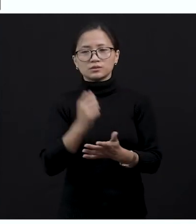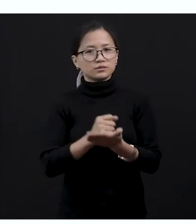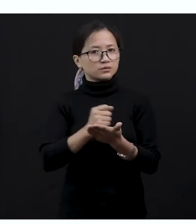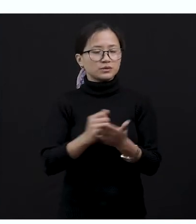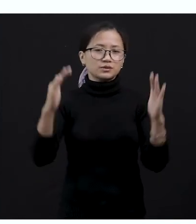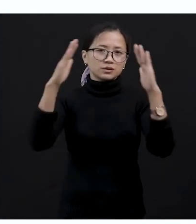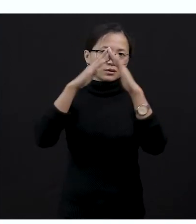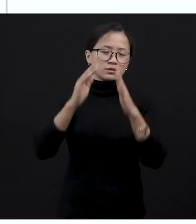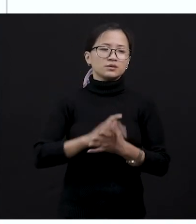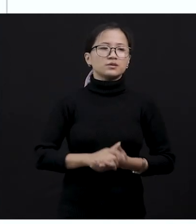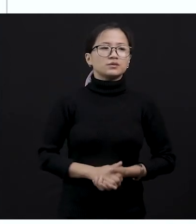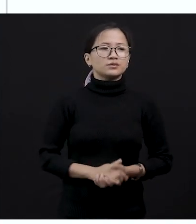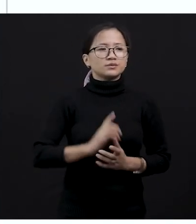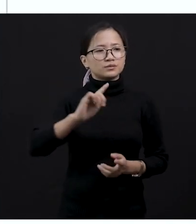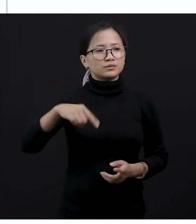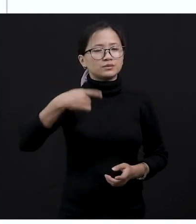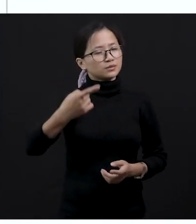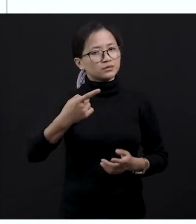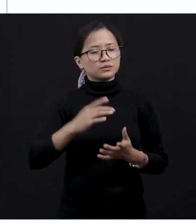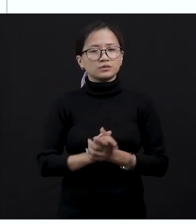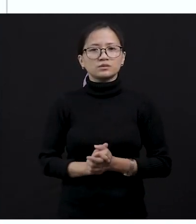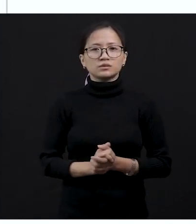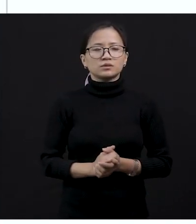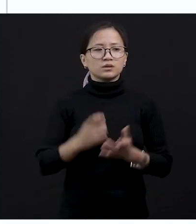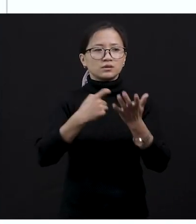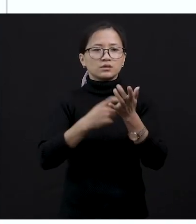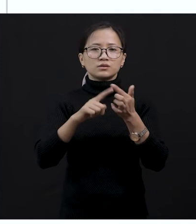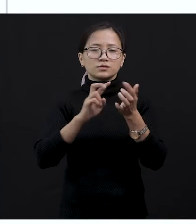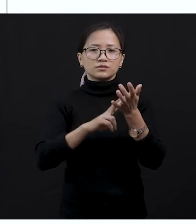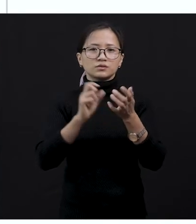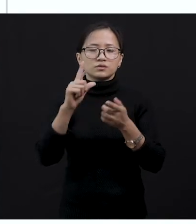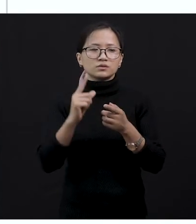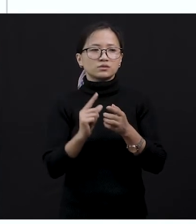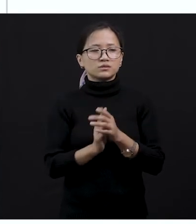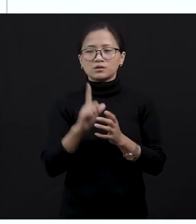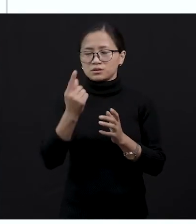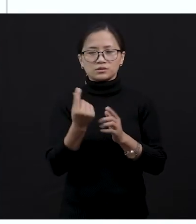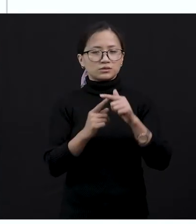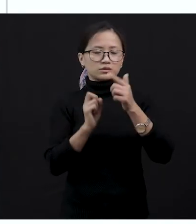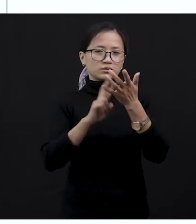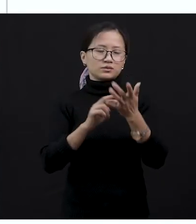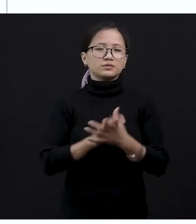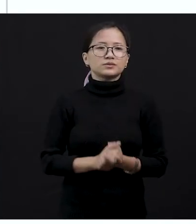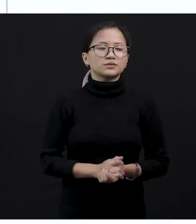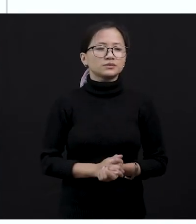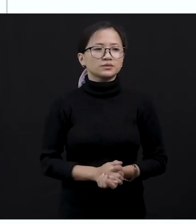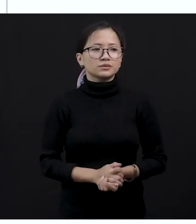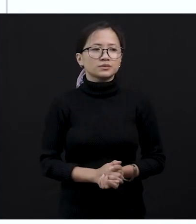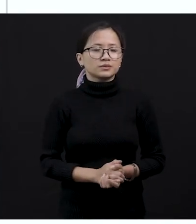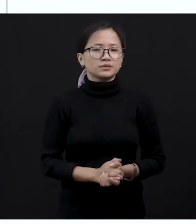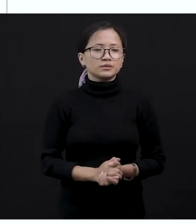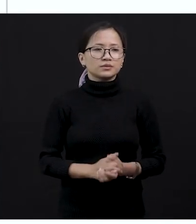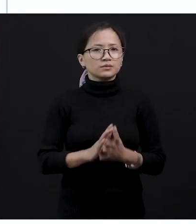try at home. Now next one is revolution. Remember, we have two movements.